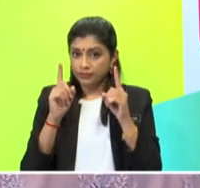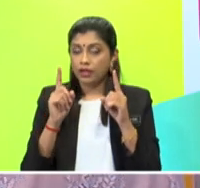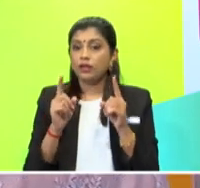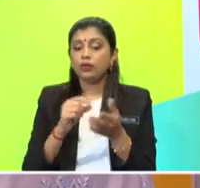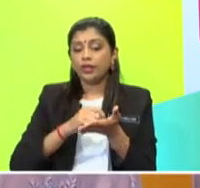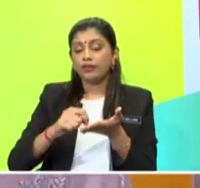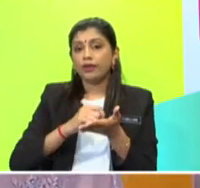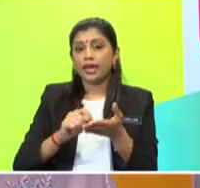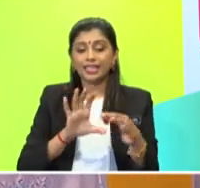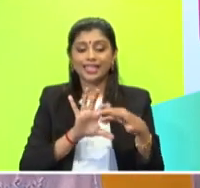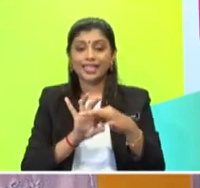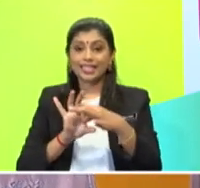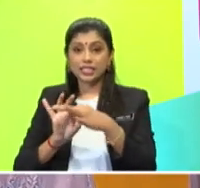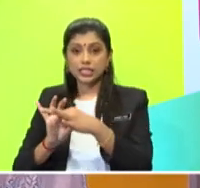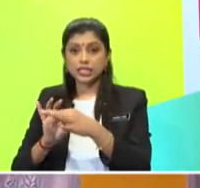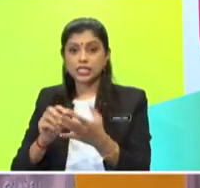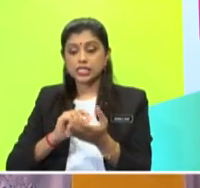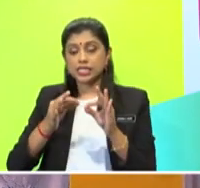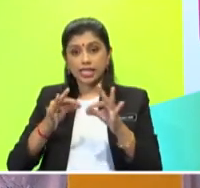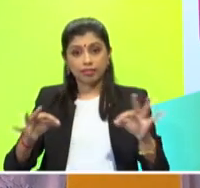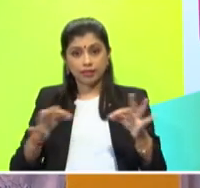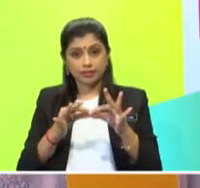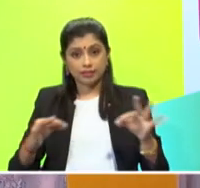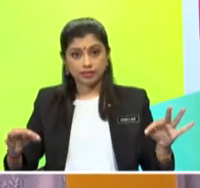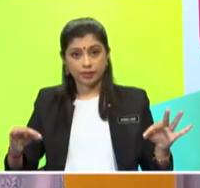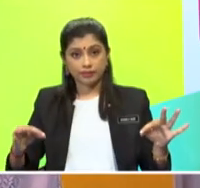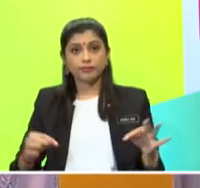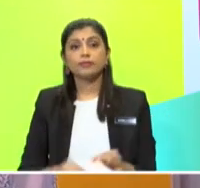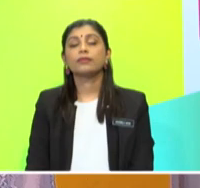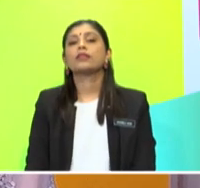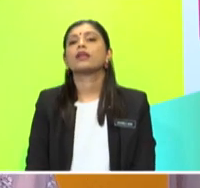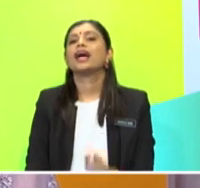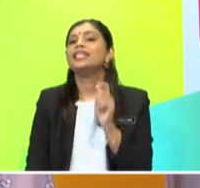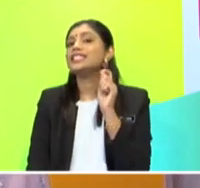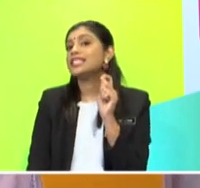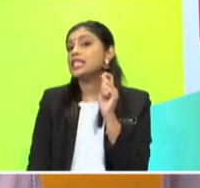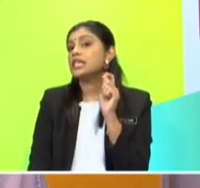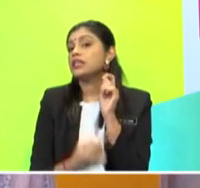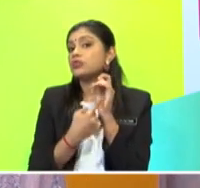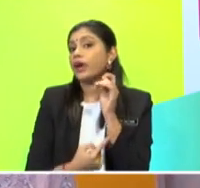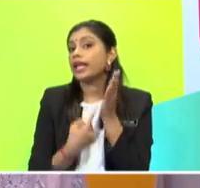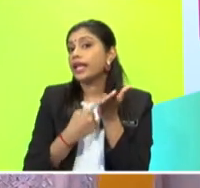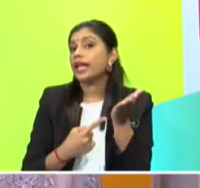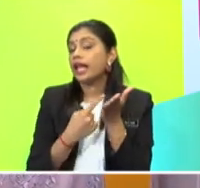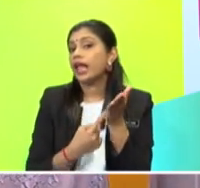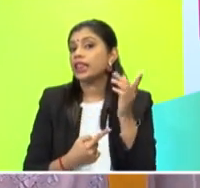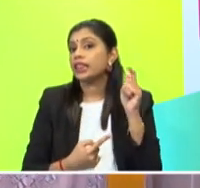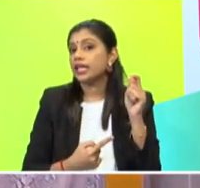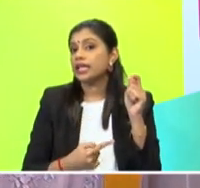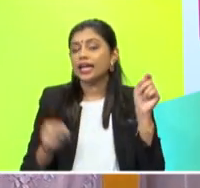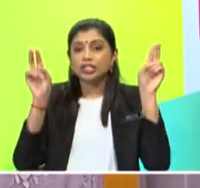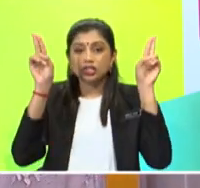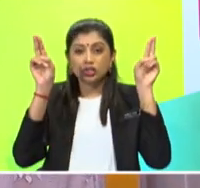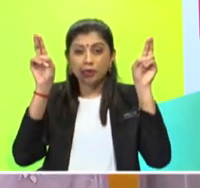in a paragraph. So what is T as for teach? T, Sean, stands for topic